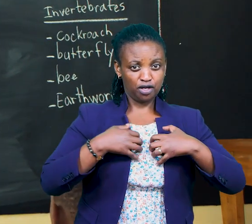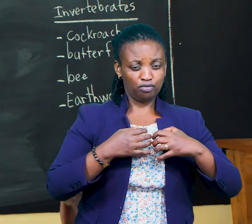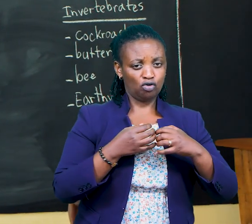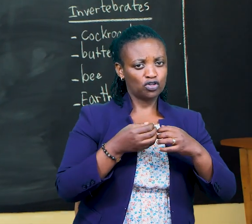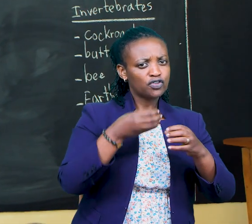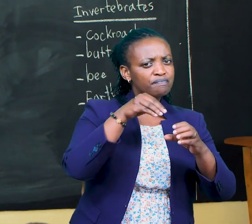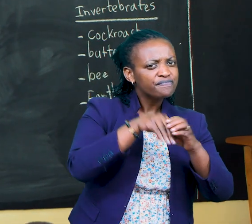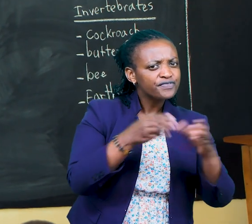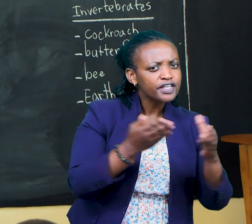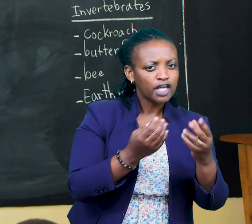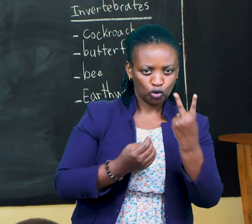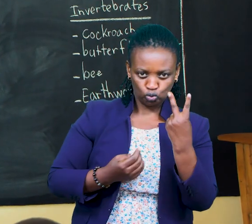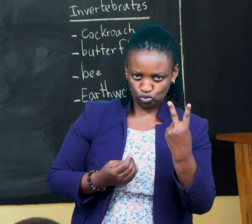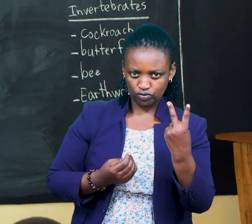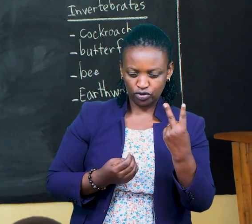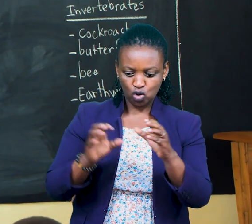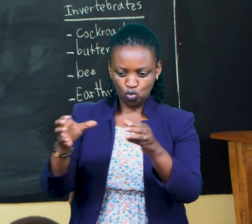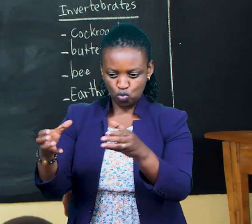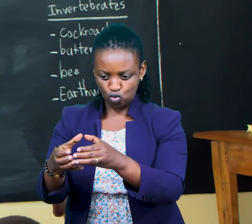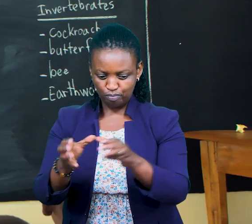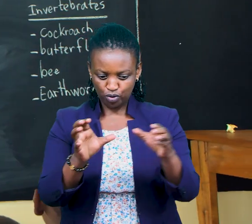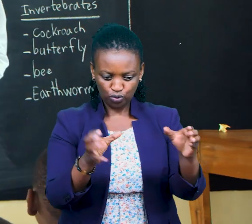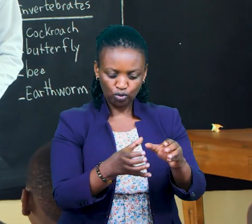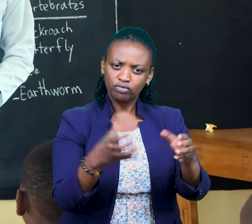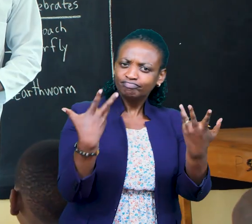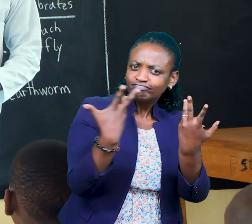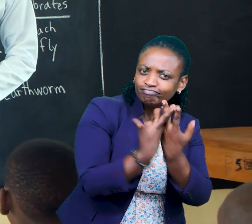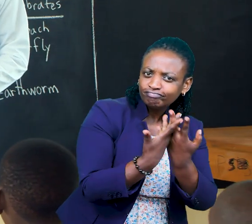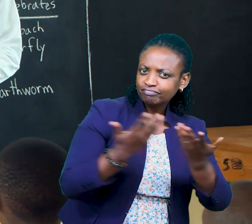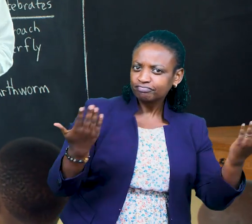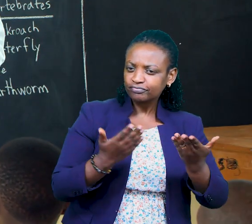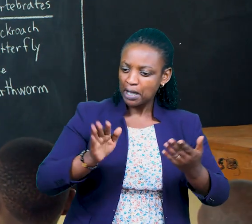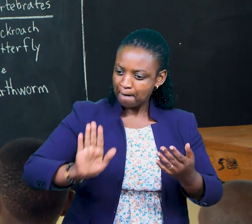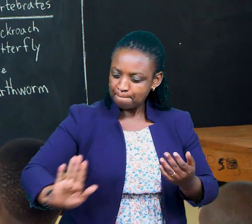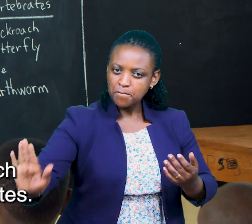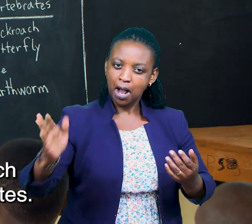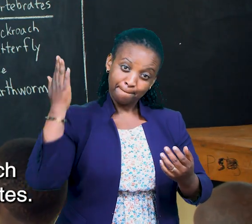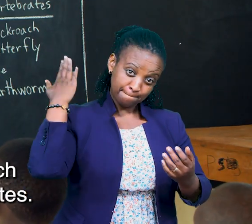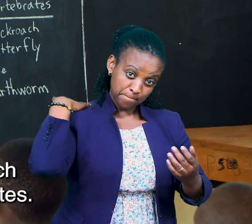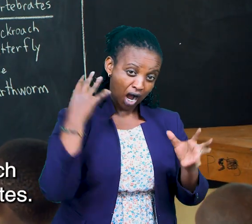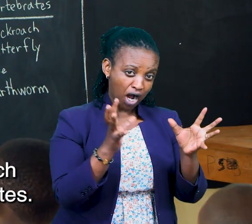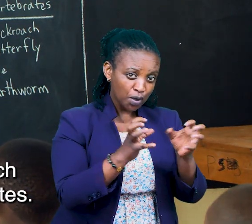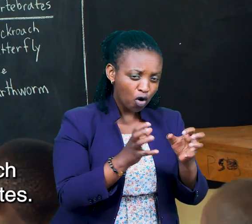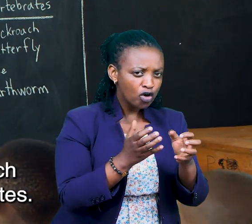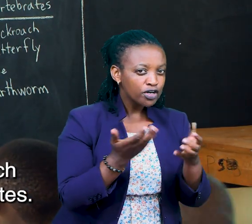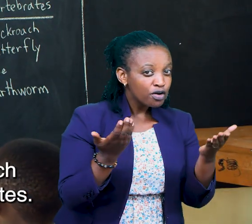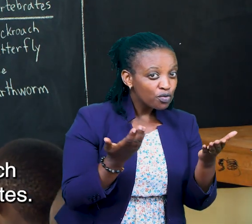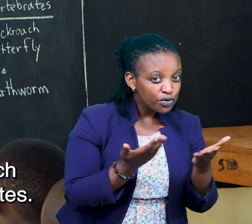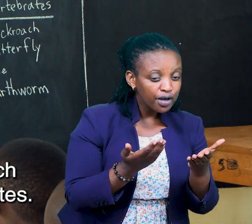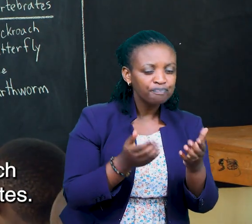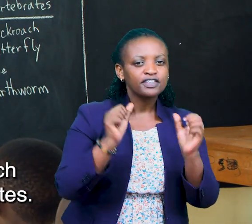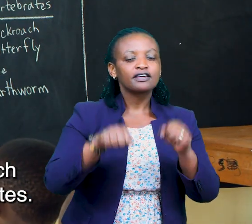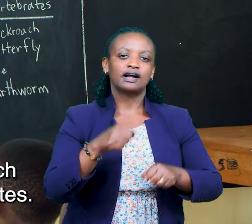into two groups, that is according to their backbone, whereby